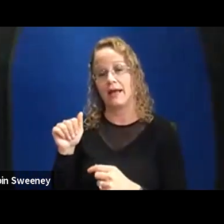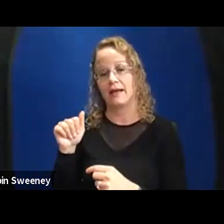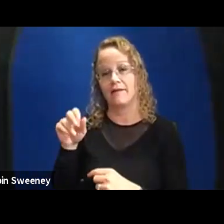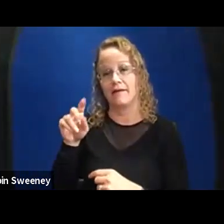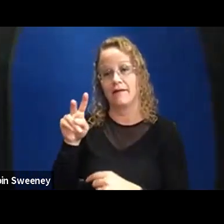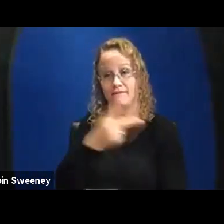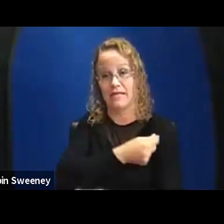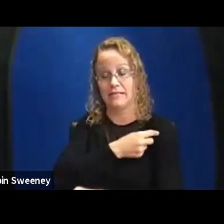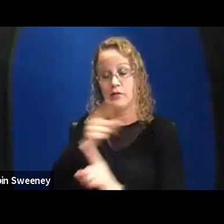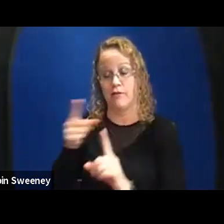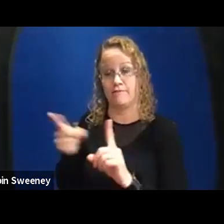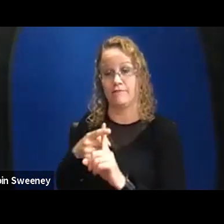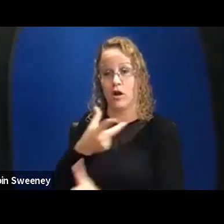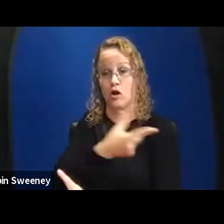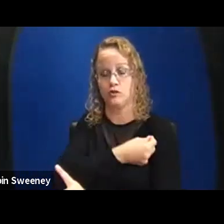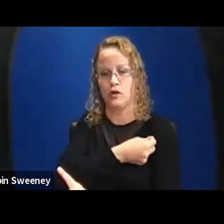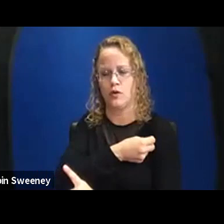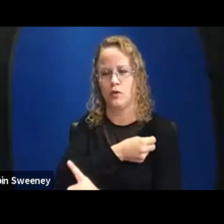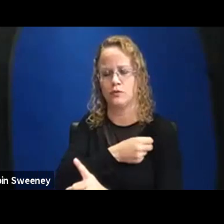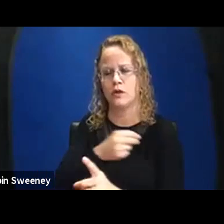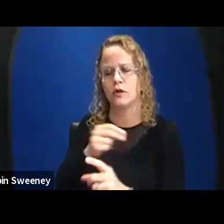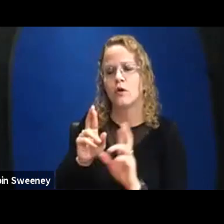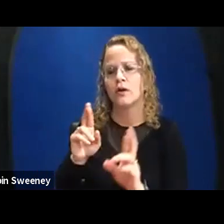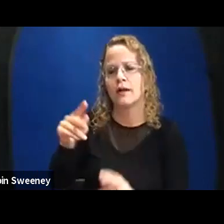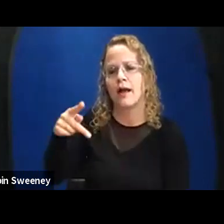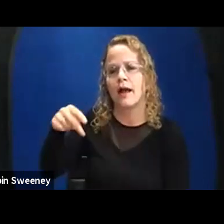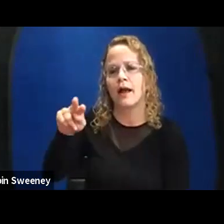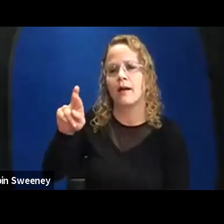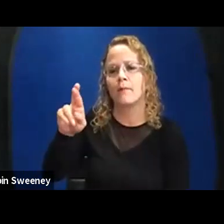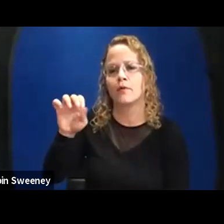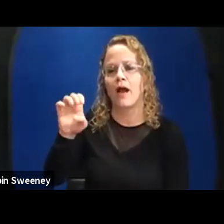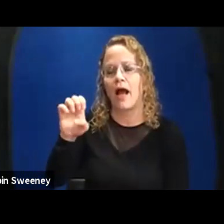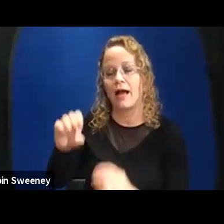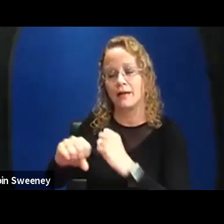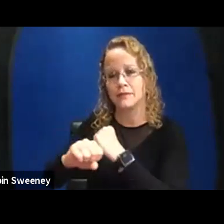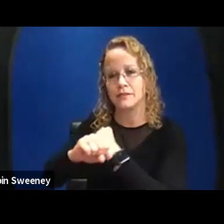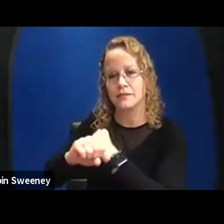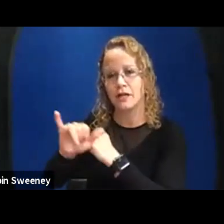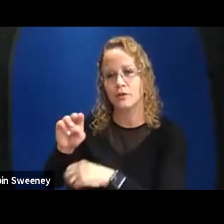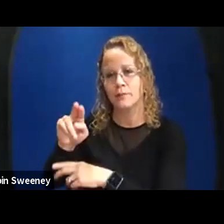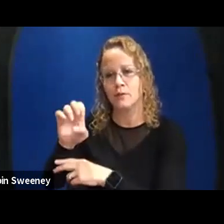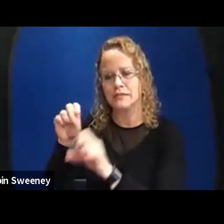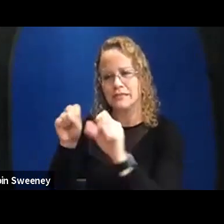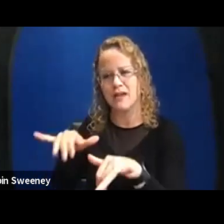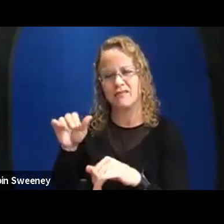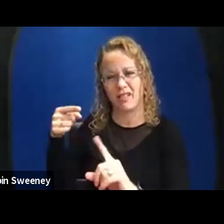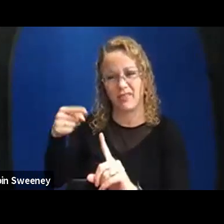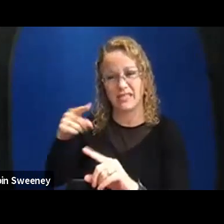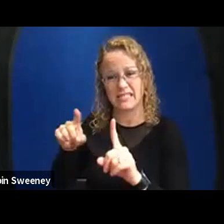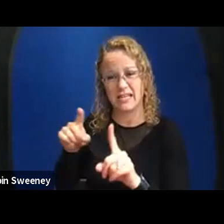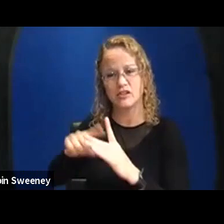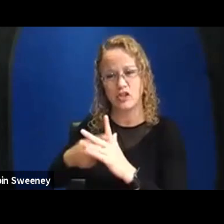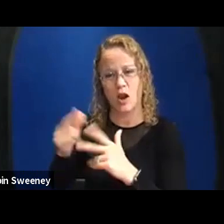the first dose really primes your immune system to say, hey, this is a little bit different. Start building an immune response.